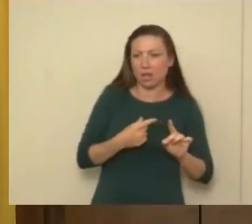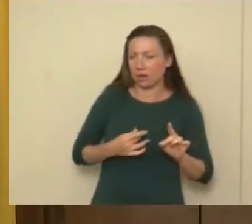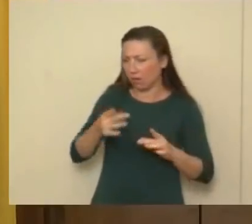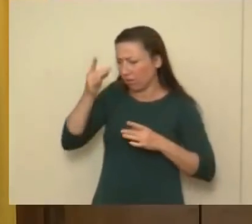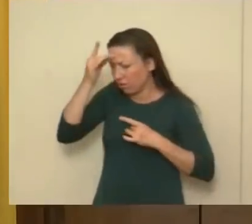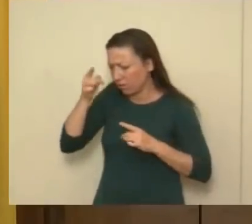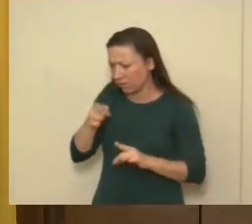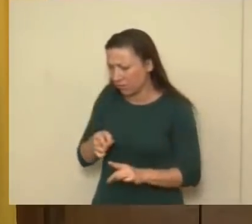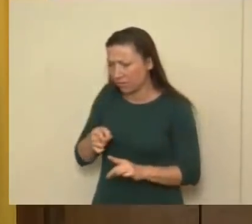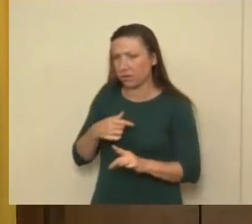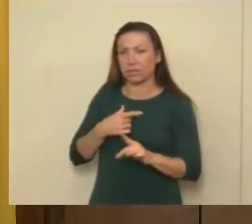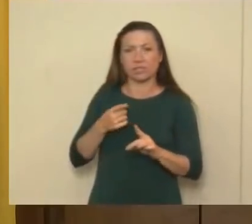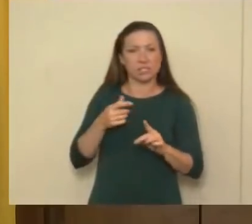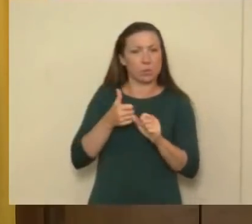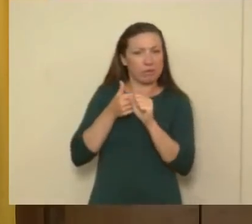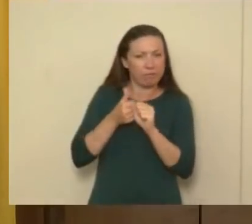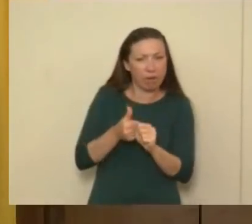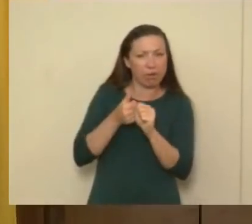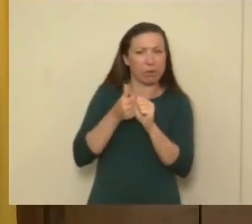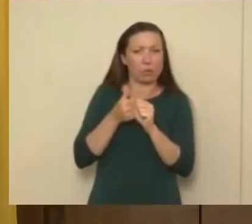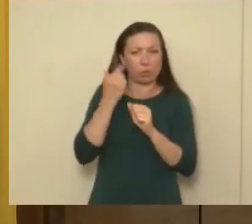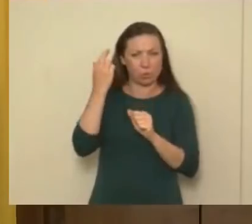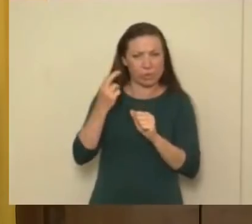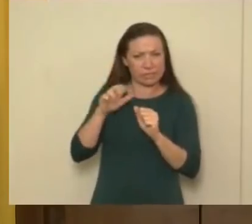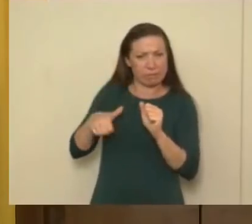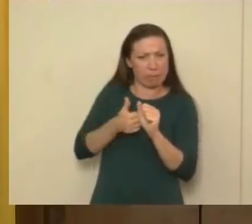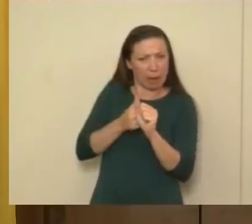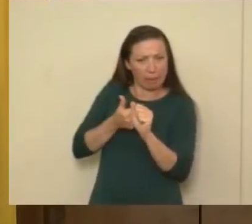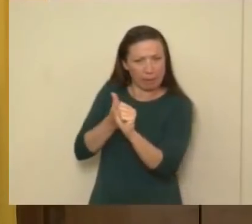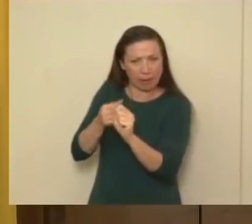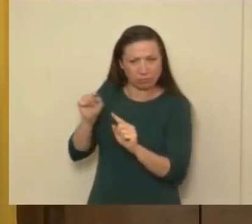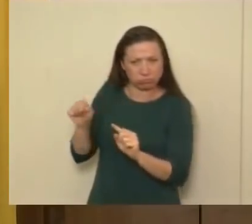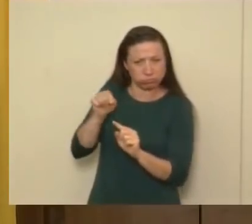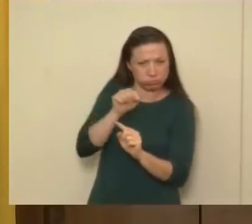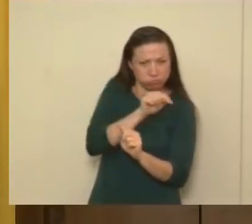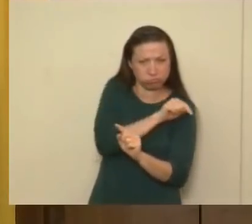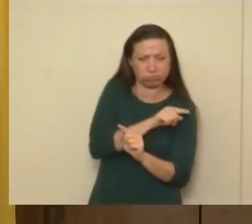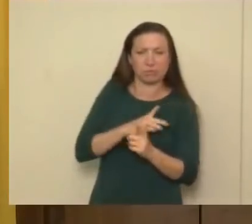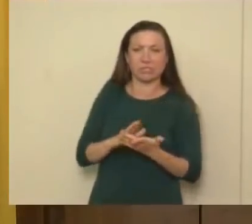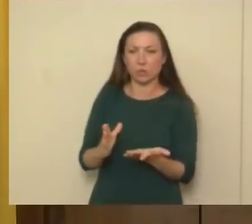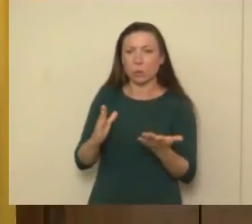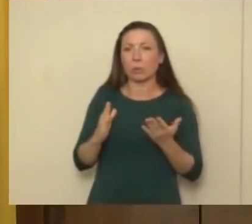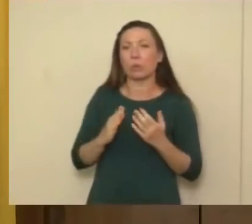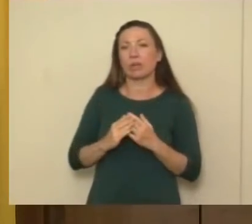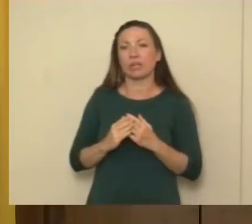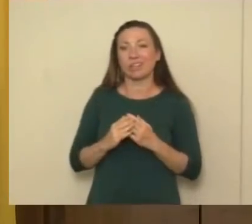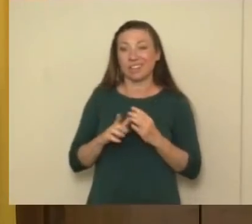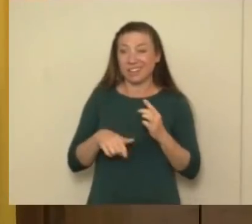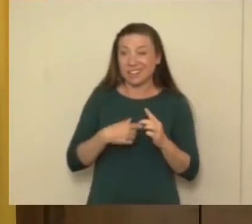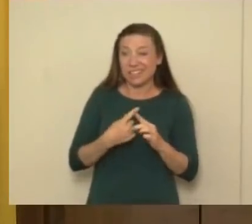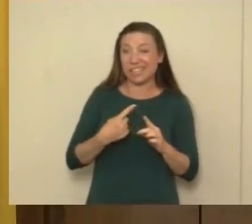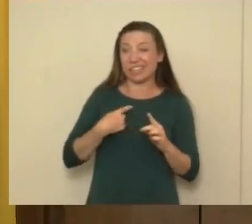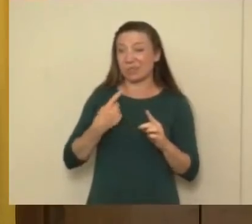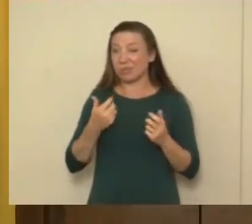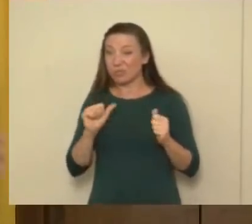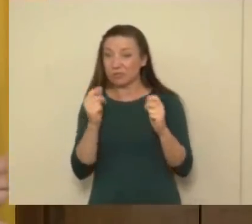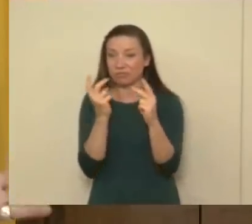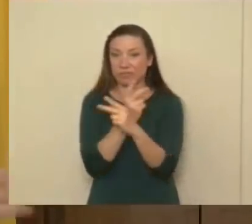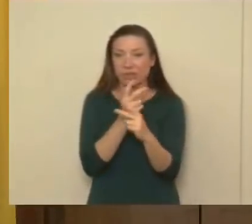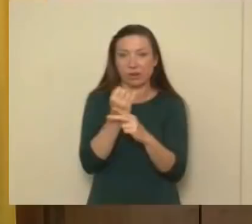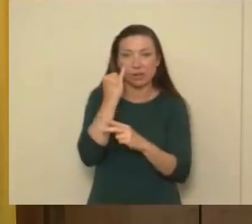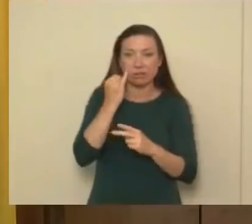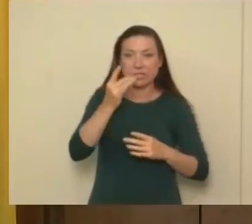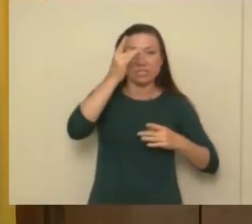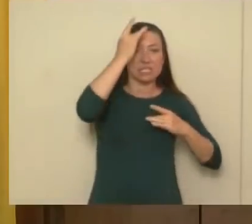see folks, and depending upon the population infected, how quickly it takes them to start to have severe symptoms that do